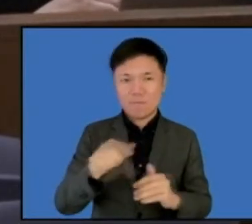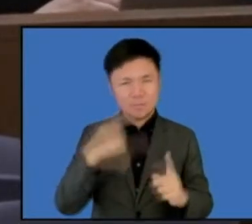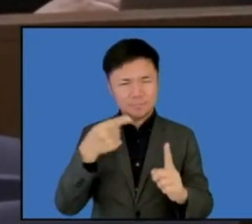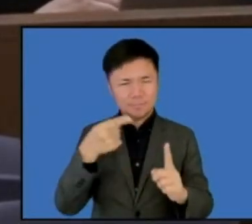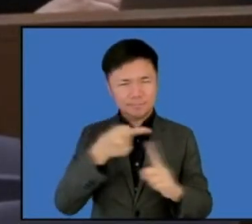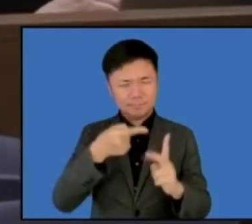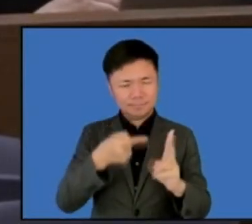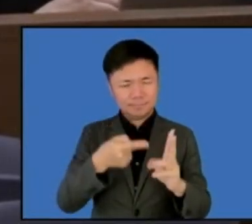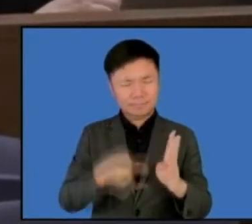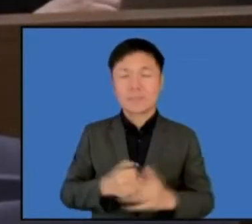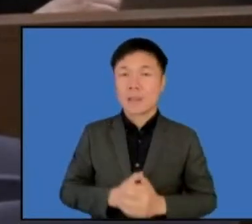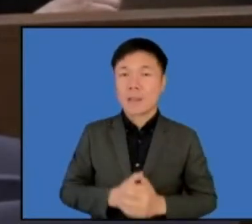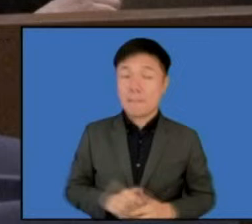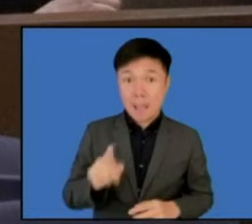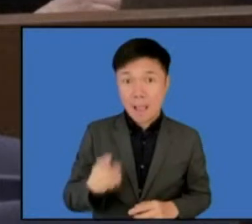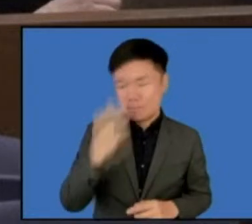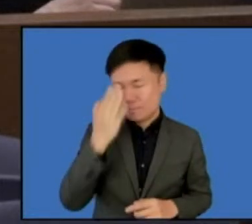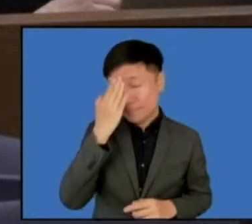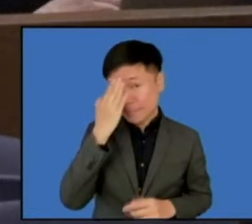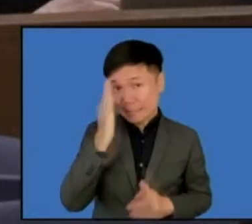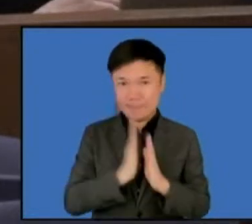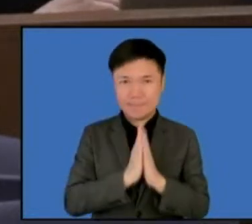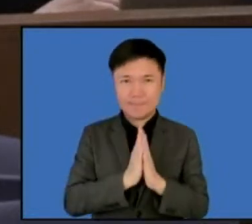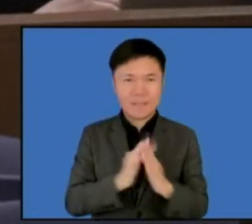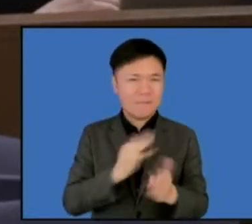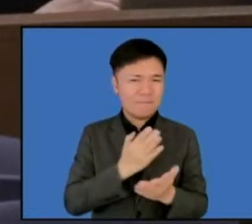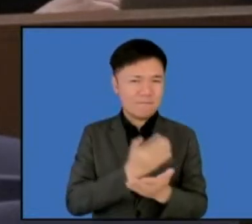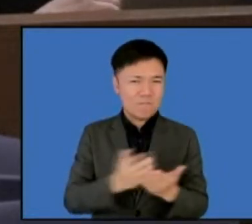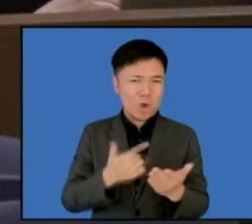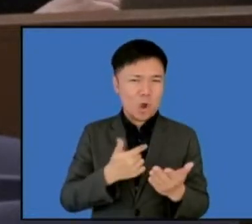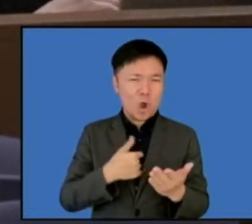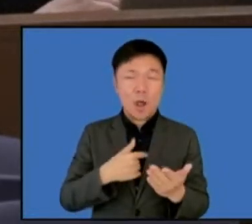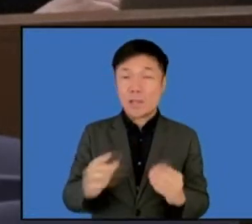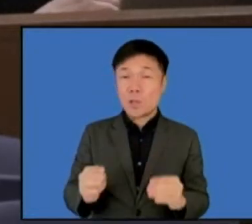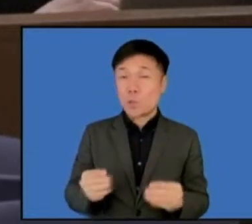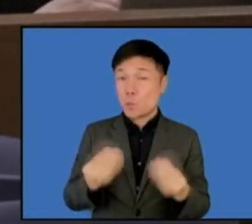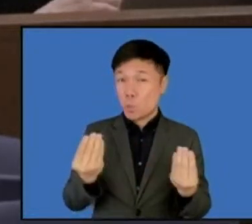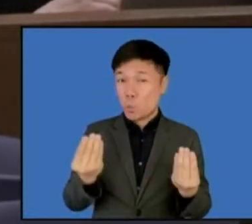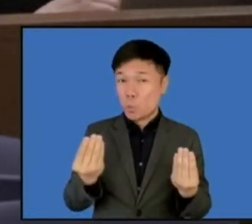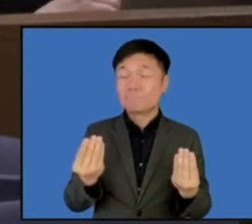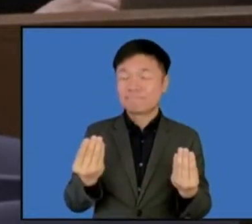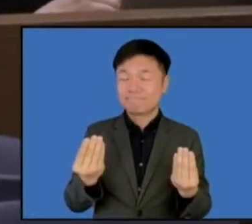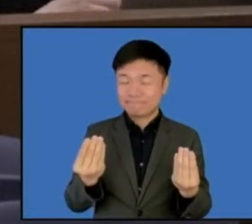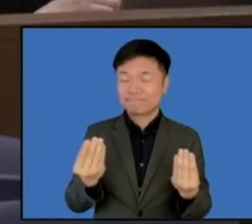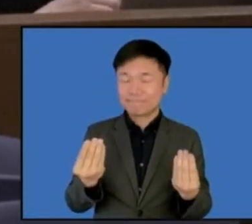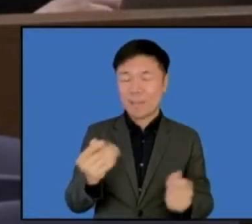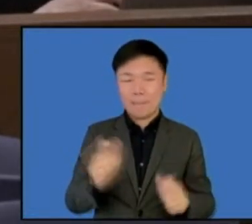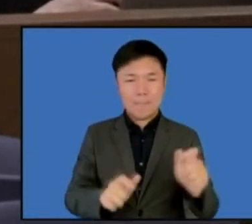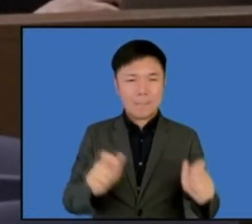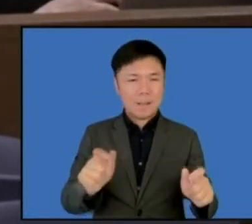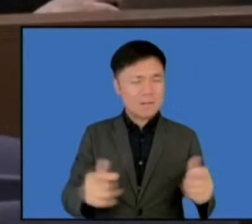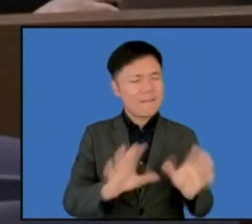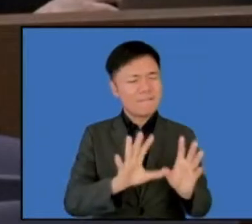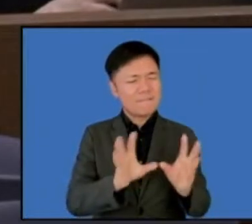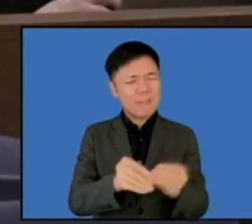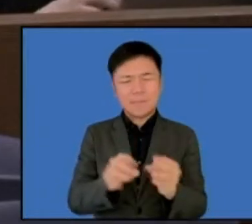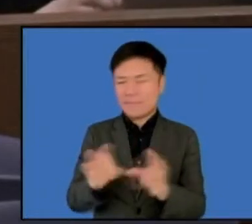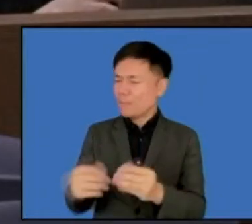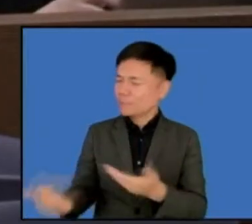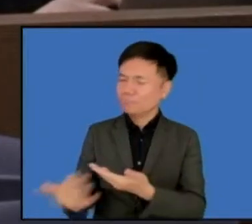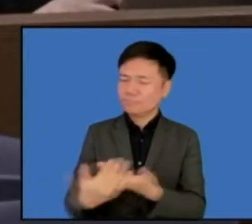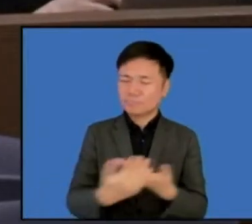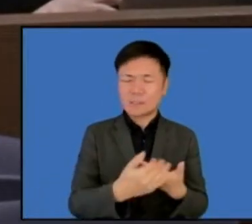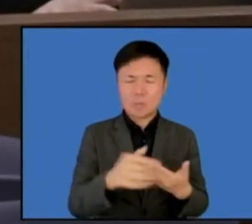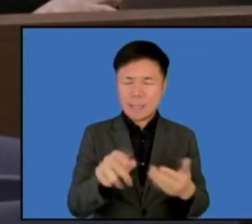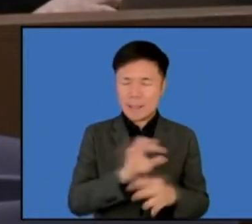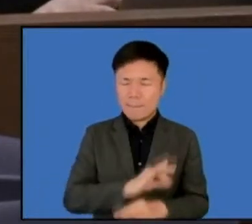not forget migrant families, youth, and their participation when we talk about migrants, as highlighted in the high-level panel as well, that youths and